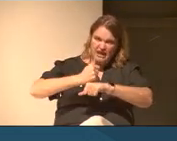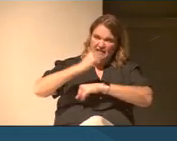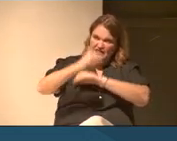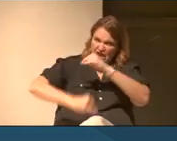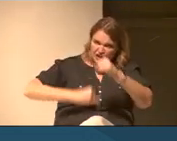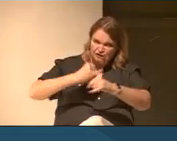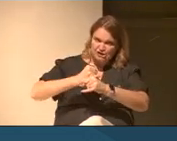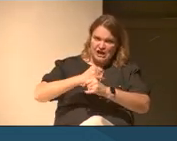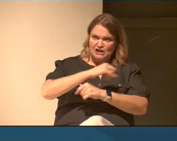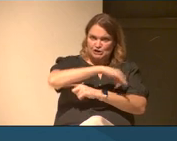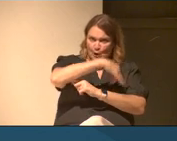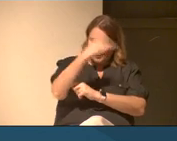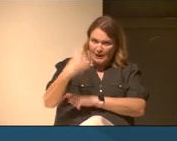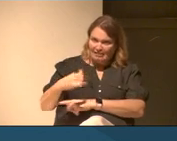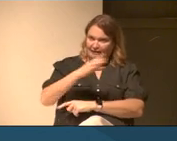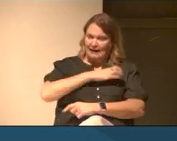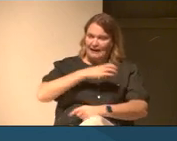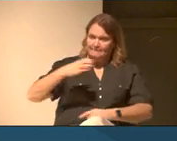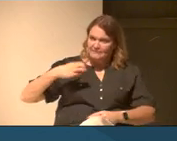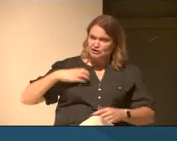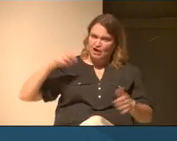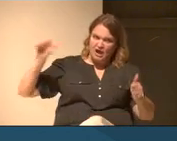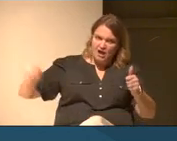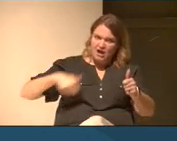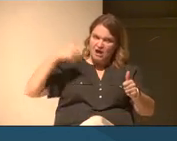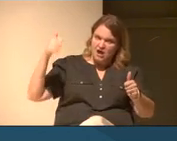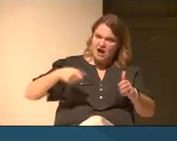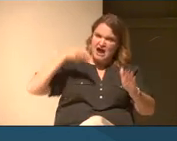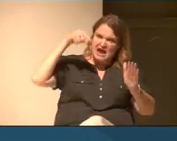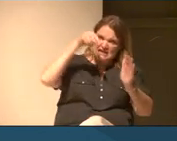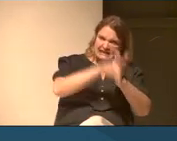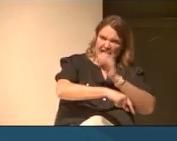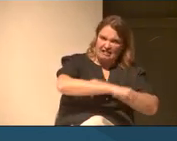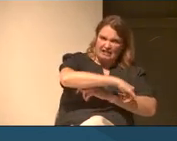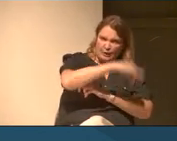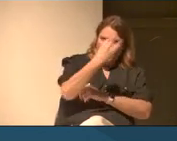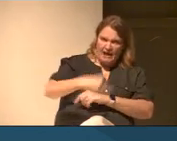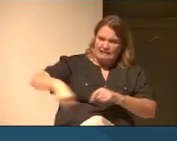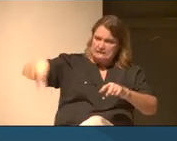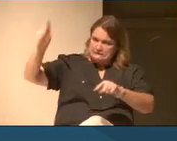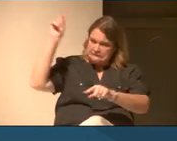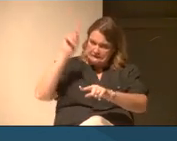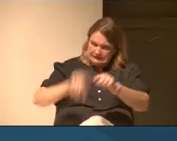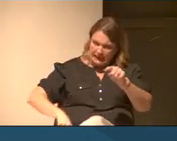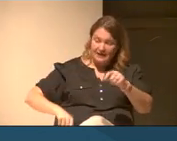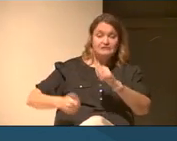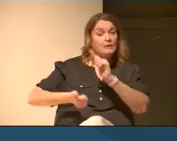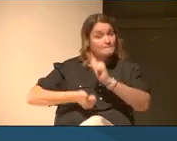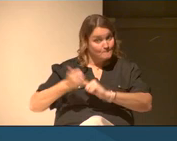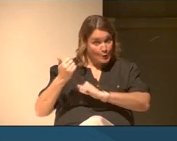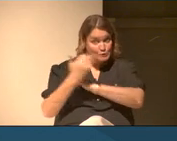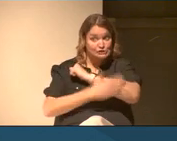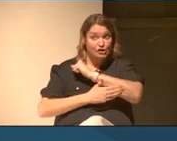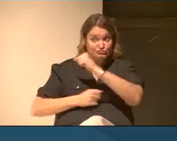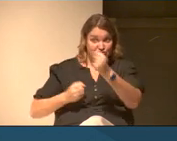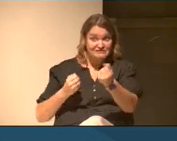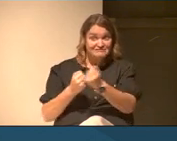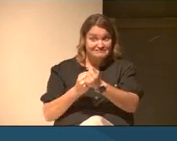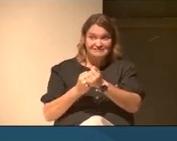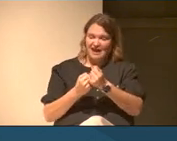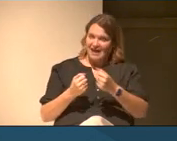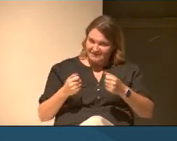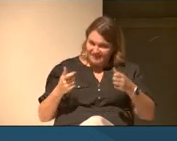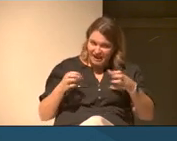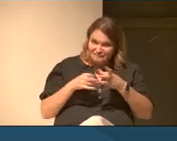Whaling Commission, they prohibited the hunting of whales, almost all countries signed up, and as a result, whales have recovered. And now, even in those